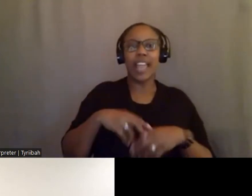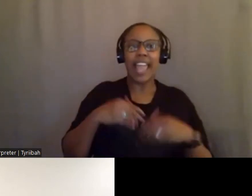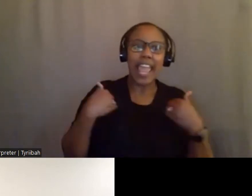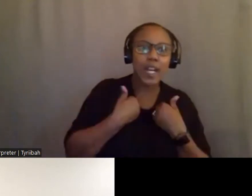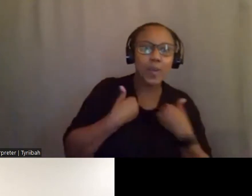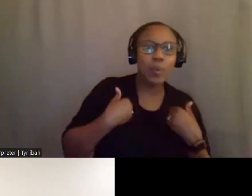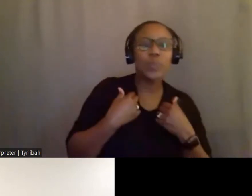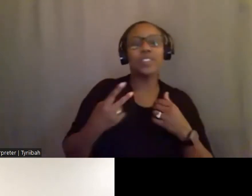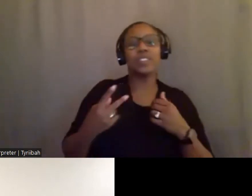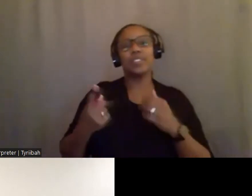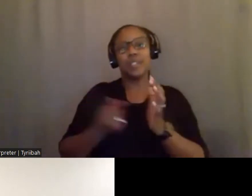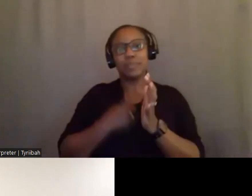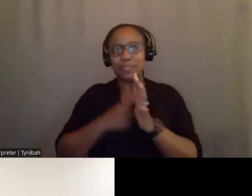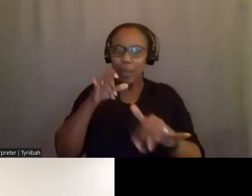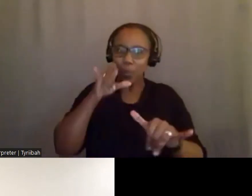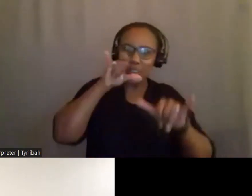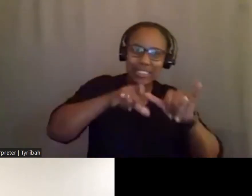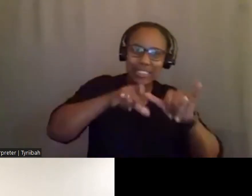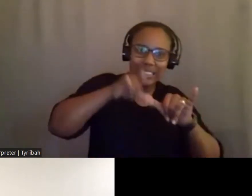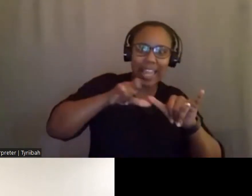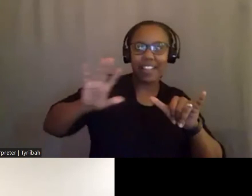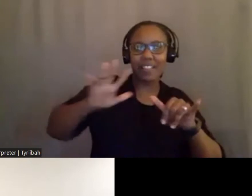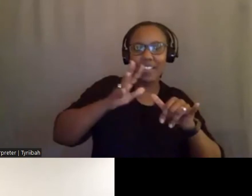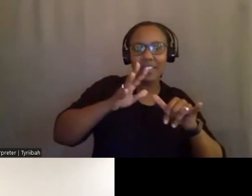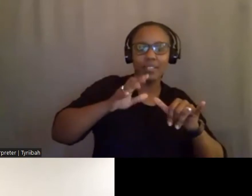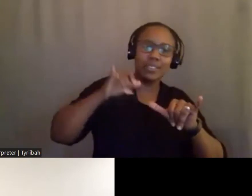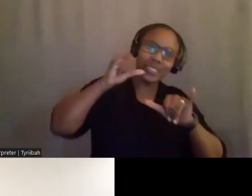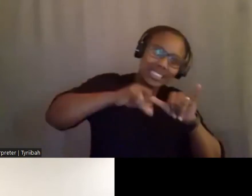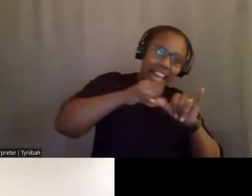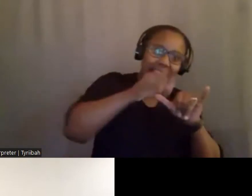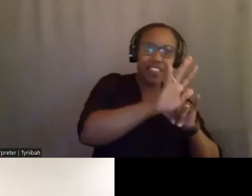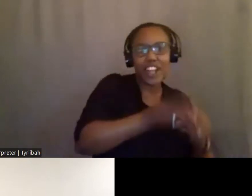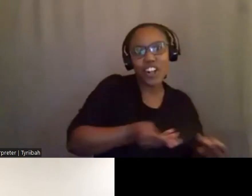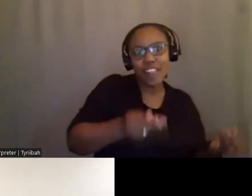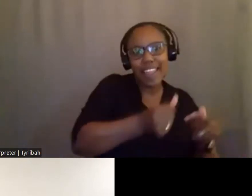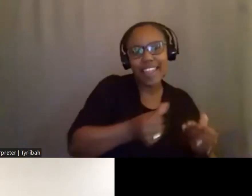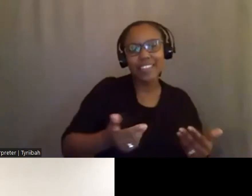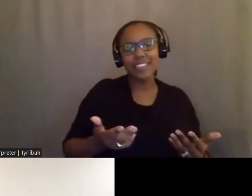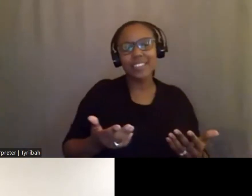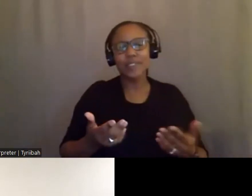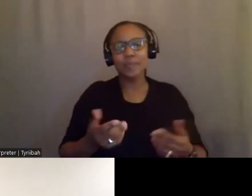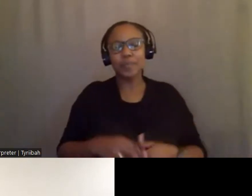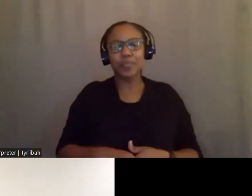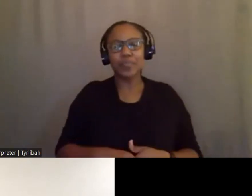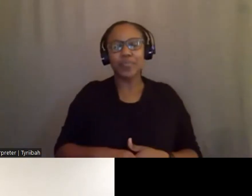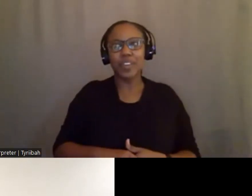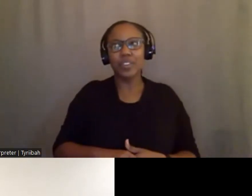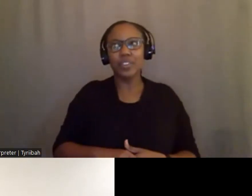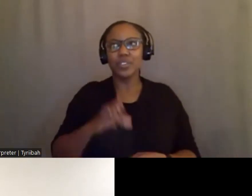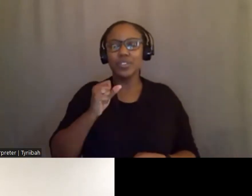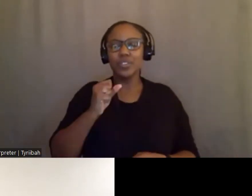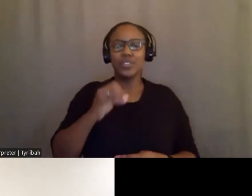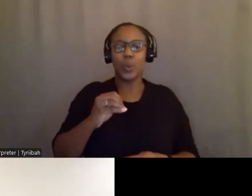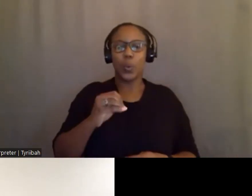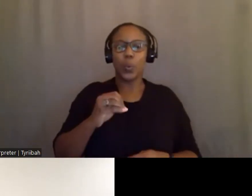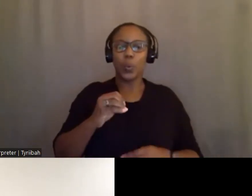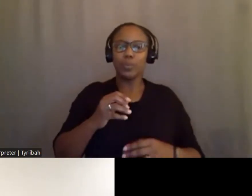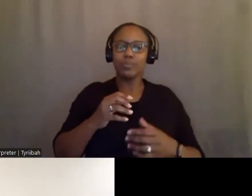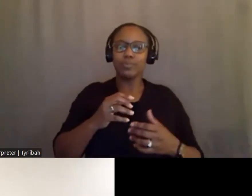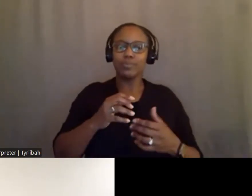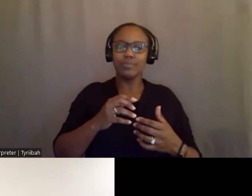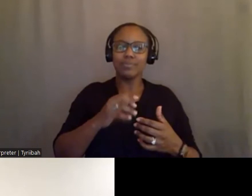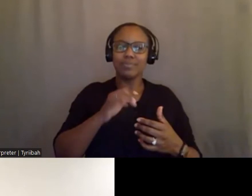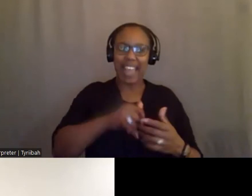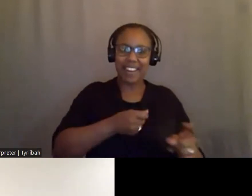positive development. And Indian free people then see that this is kind of affecting the way that they then view them, because sometimes then